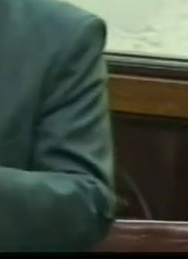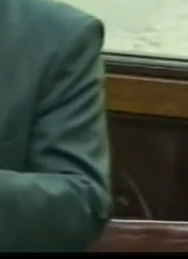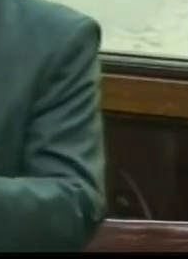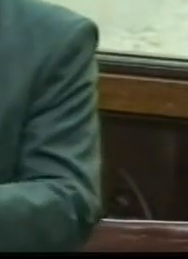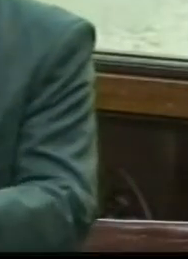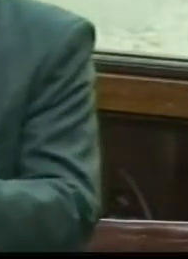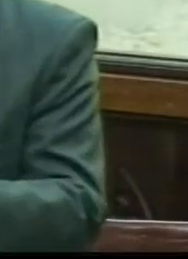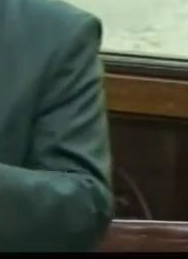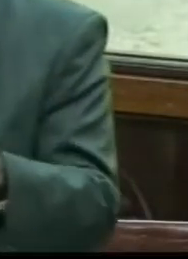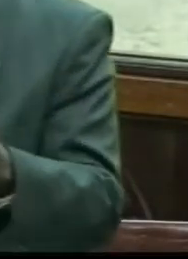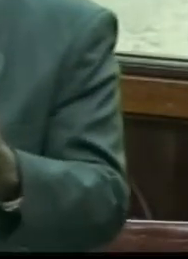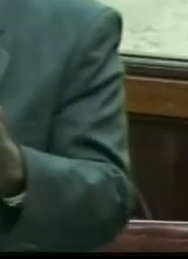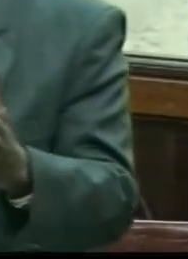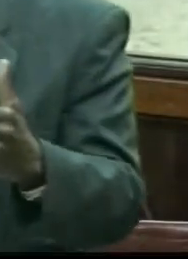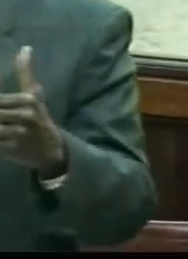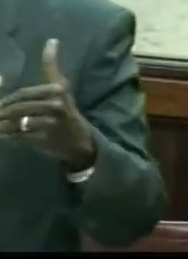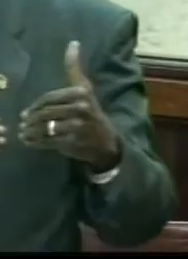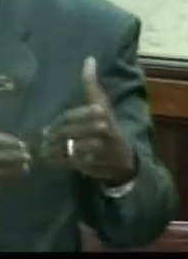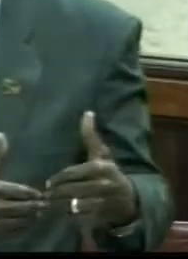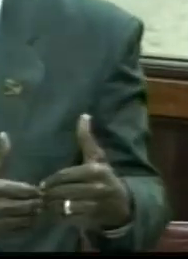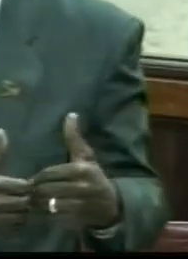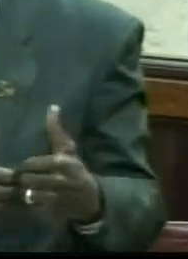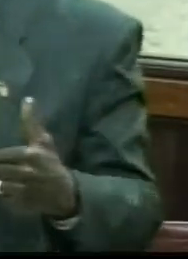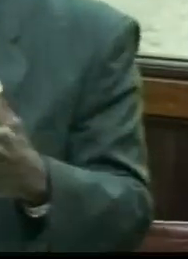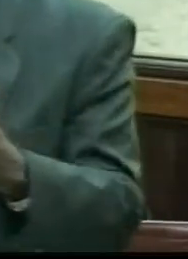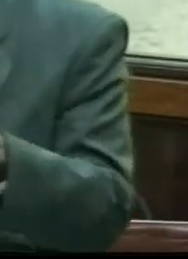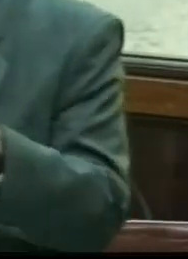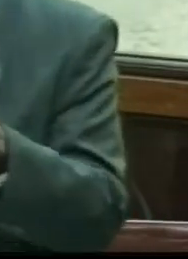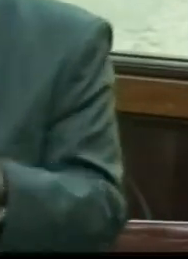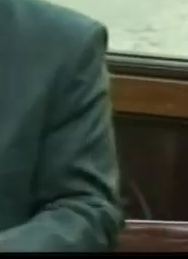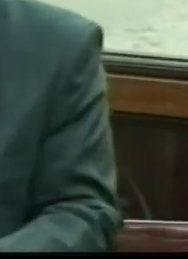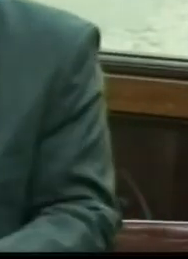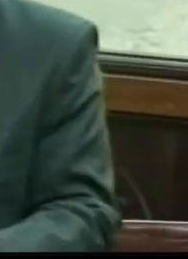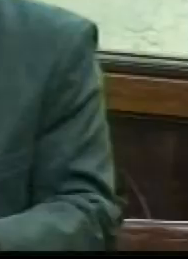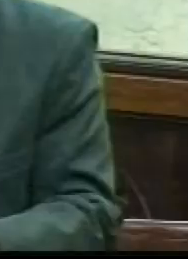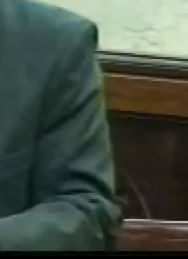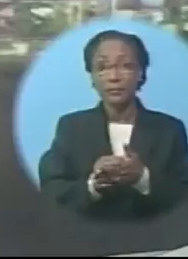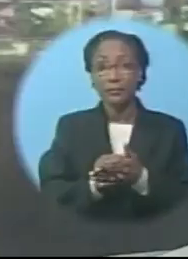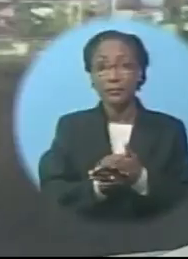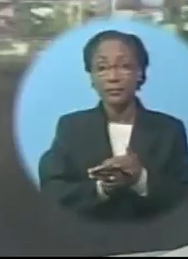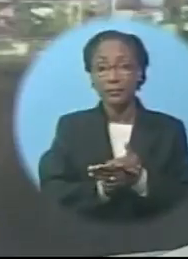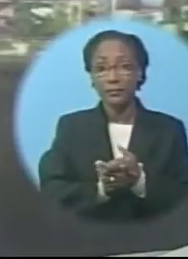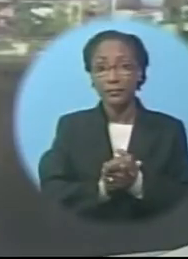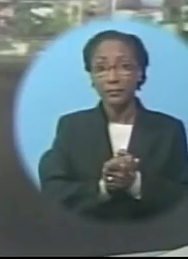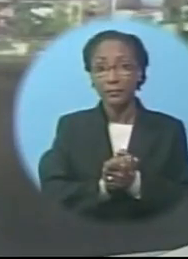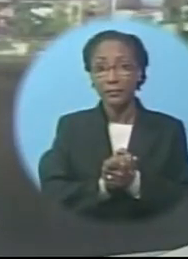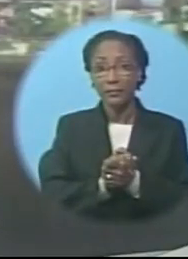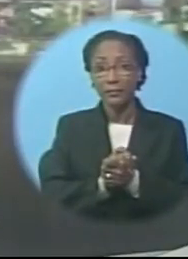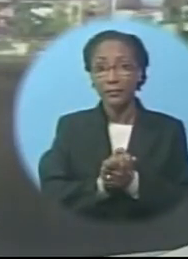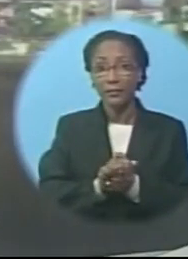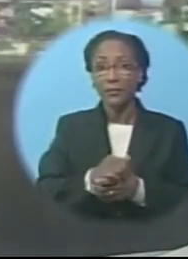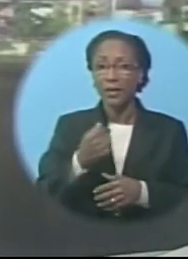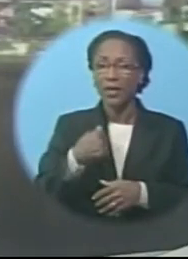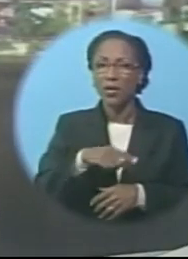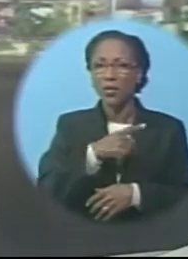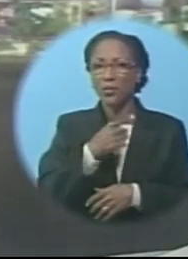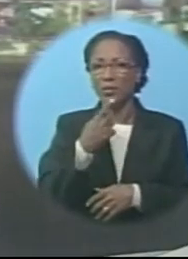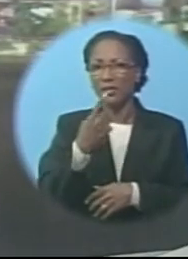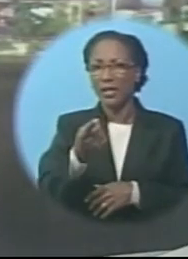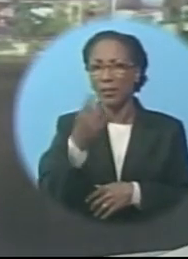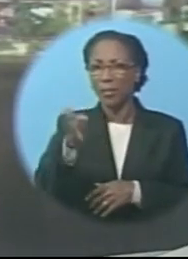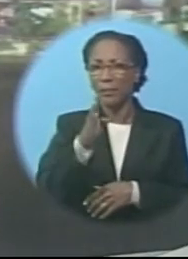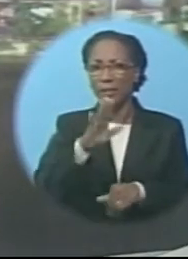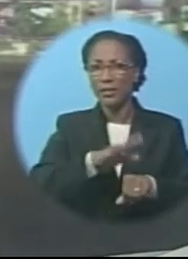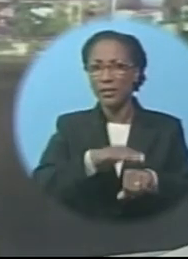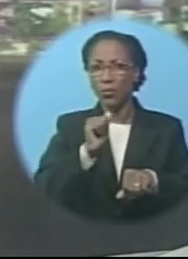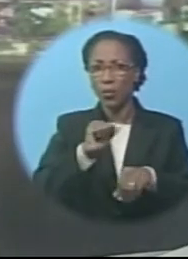And it all ends back up with the taxpayer and the state. Well, as we were just telling you, Barbados is being